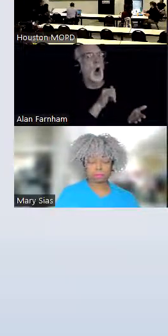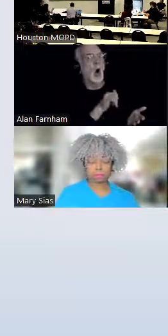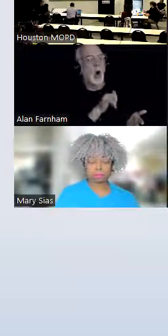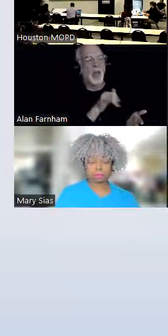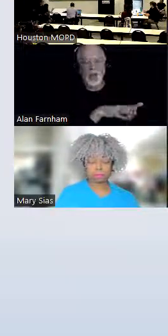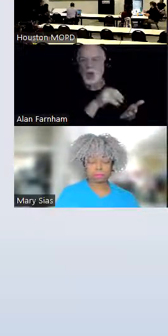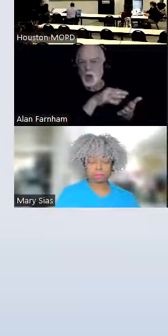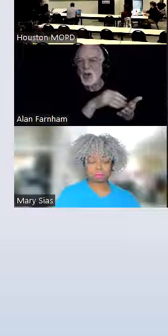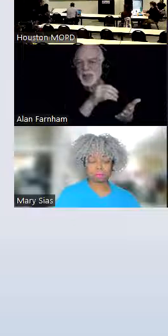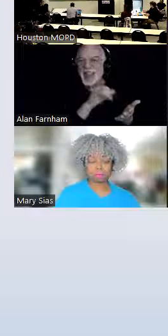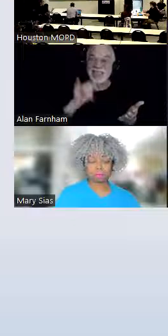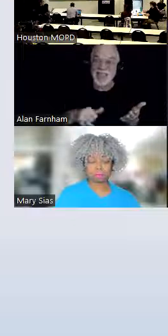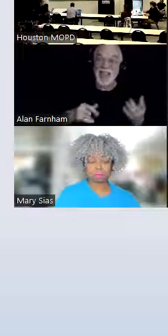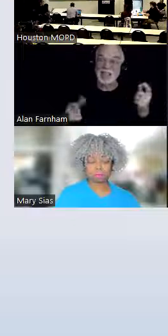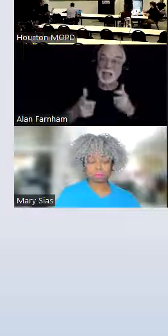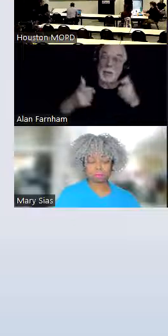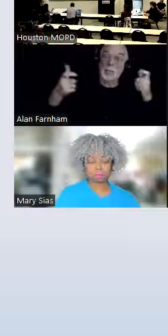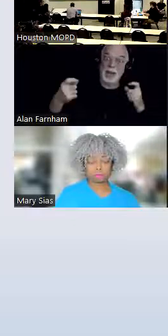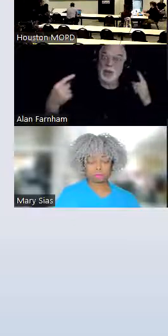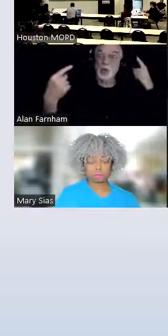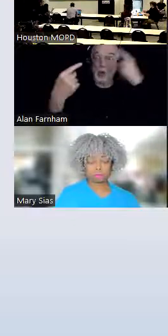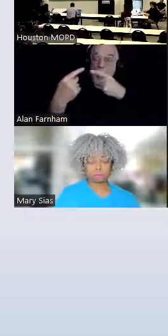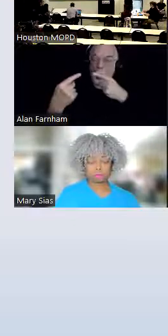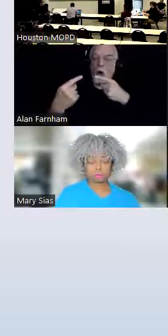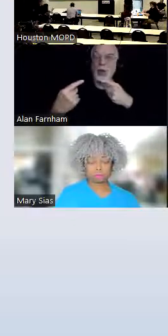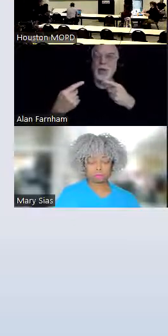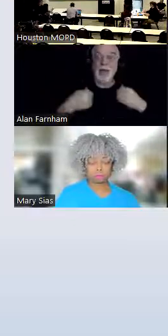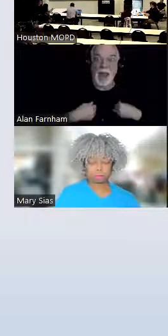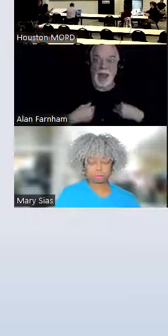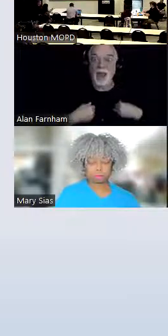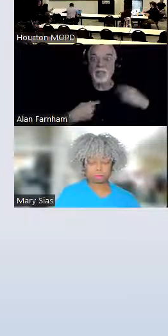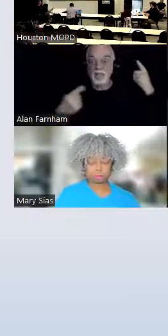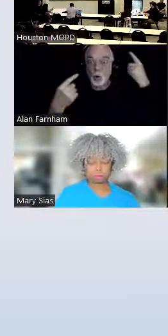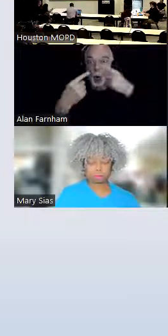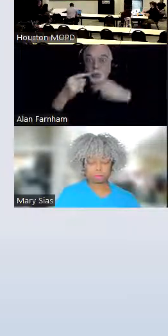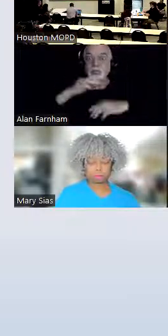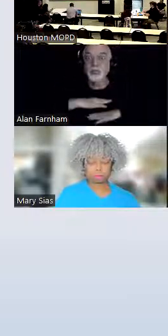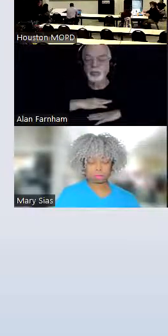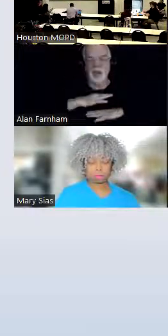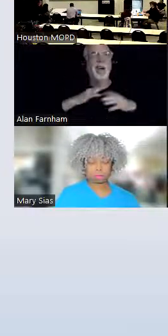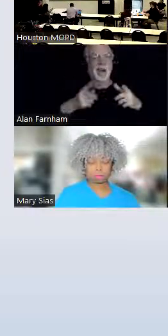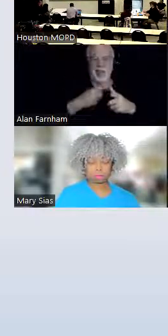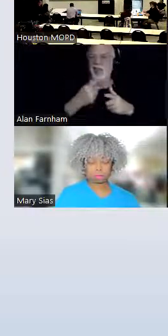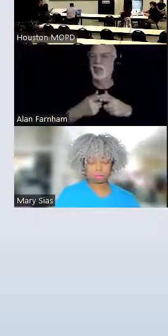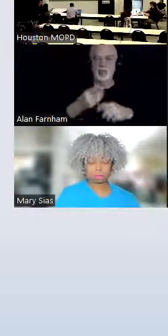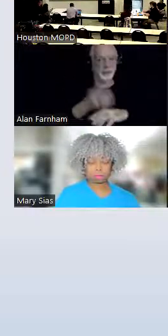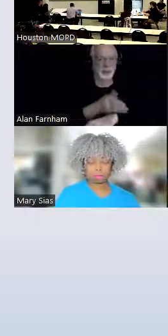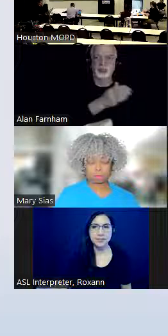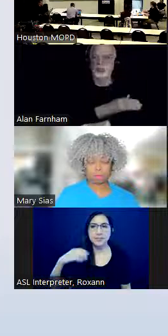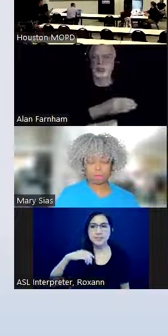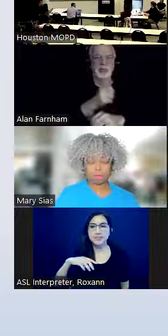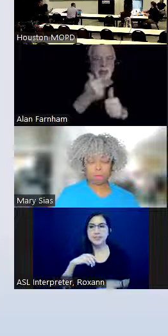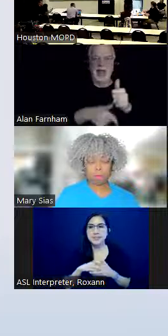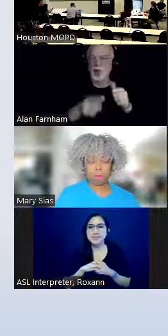goals, and that's when things get moving, when we start educating others. That's a great question. Any